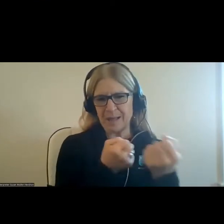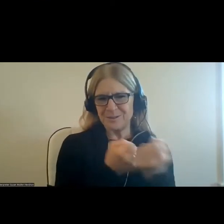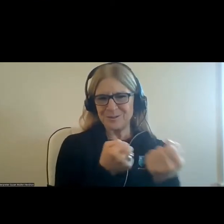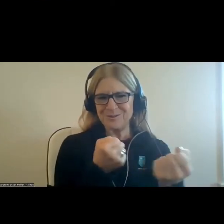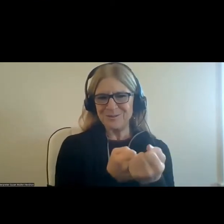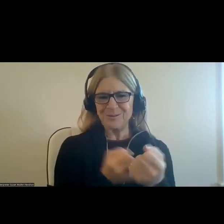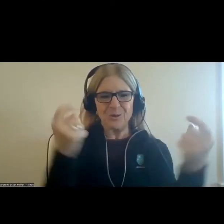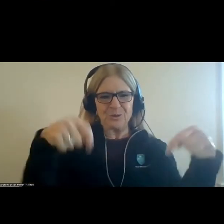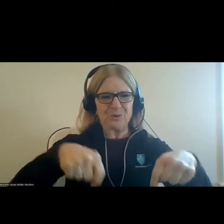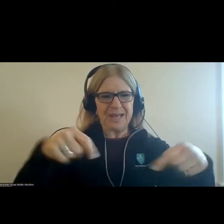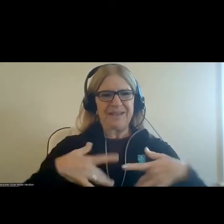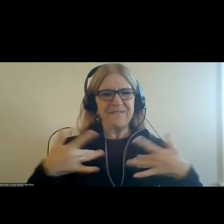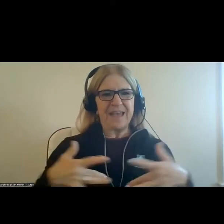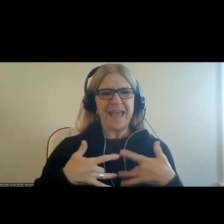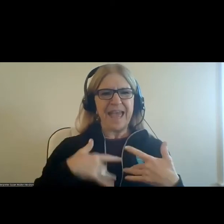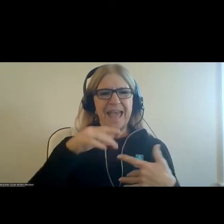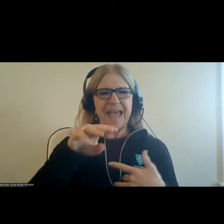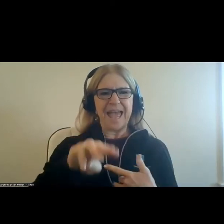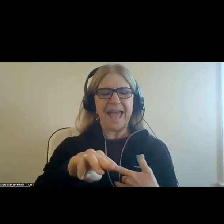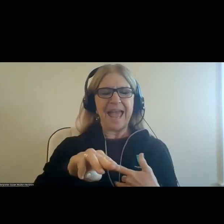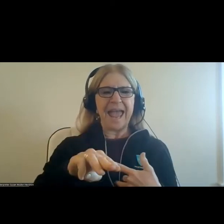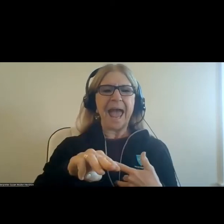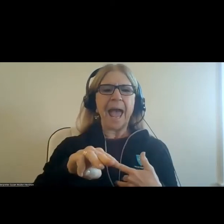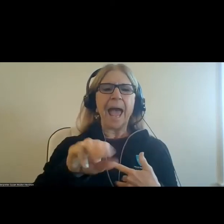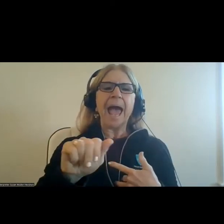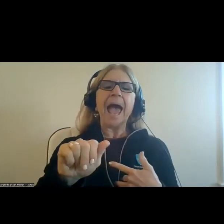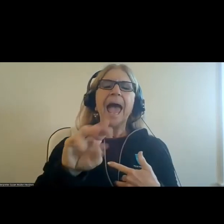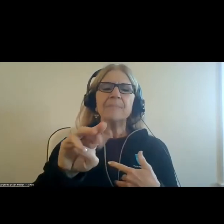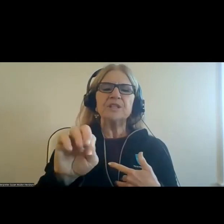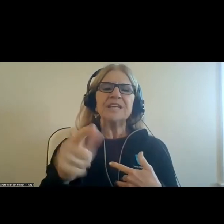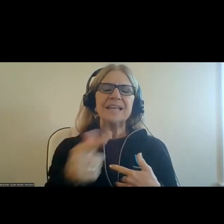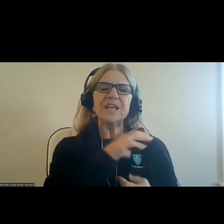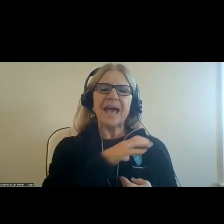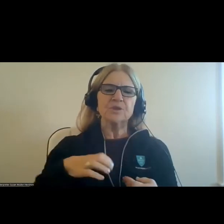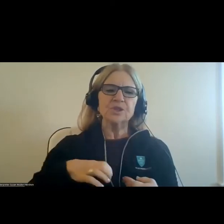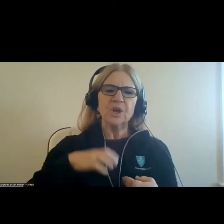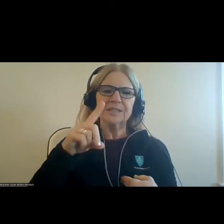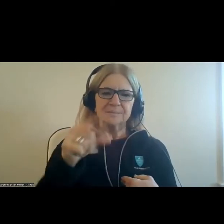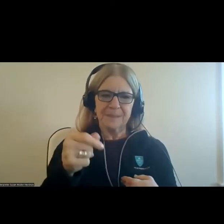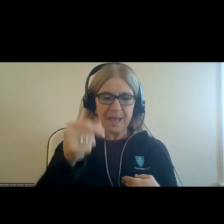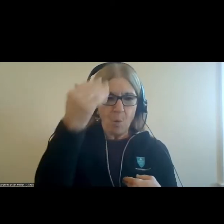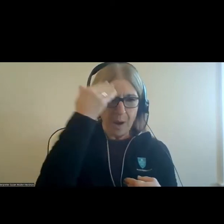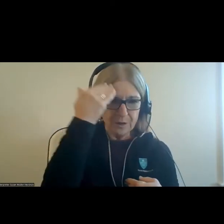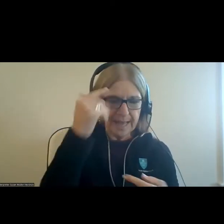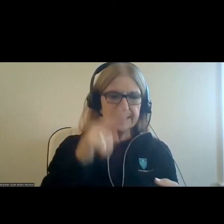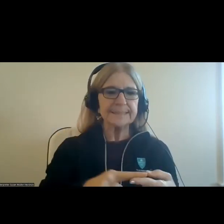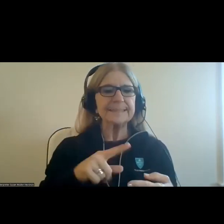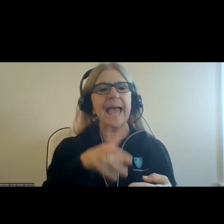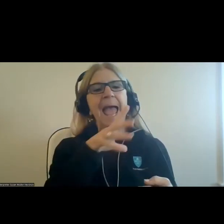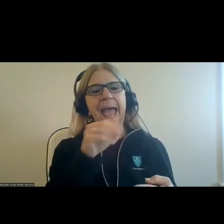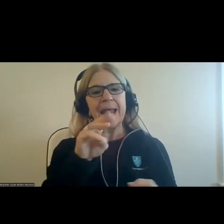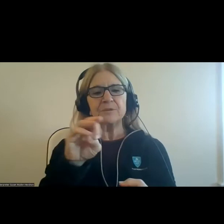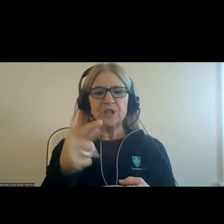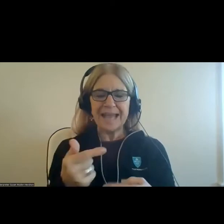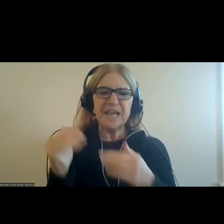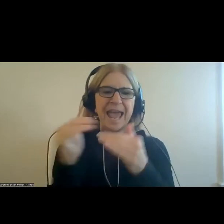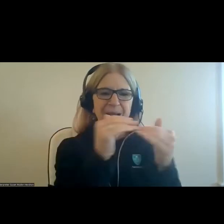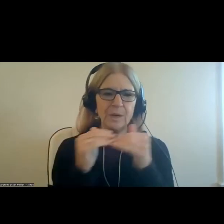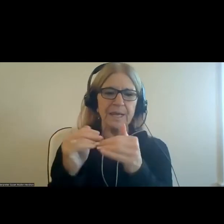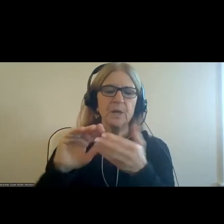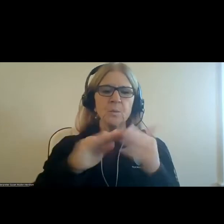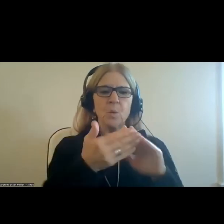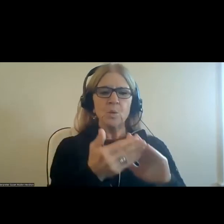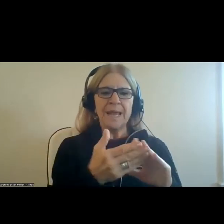today's event, the Mass General Council on Disabilities Awareness, as well as Mass General Equity and Community Health. To our